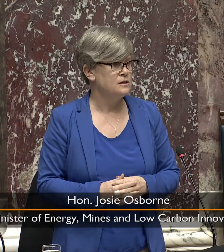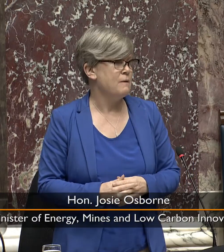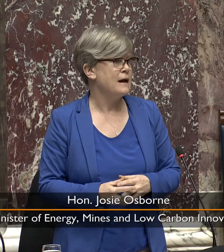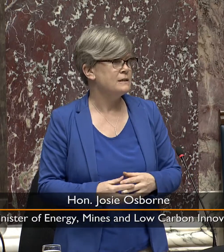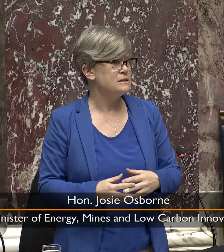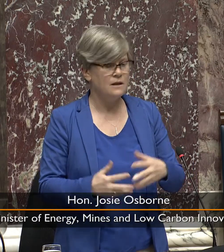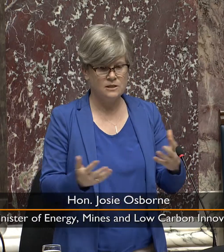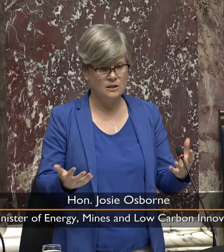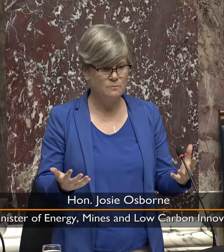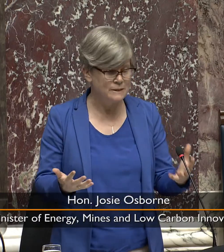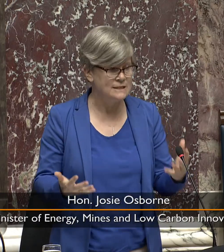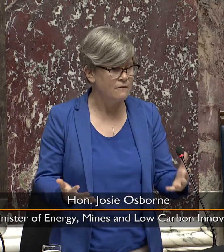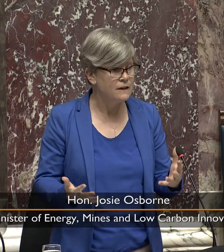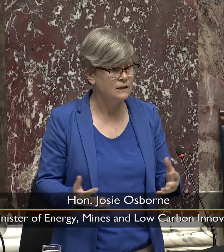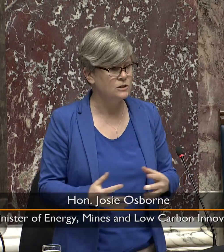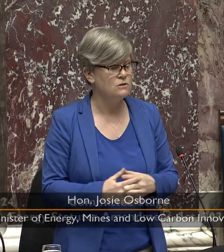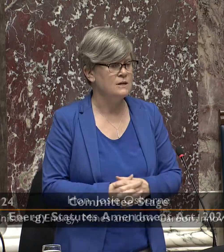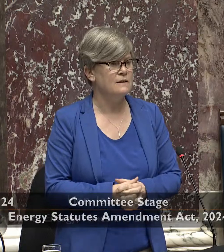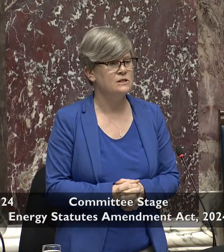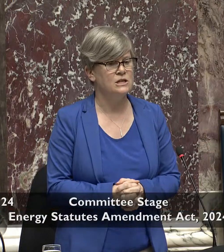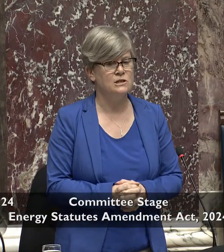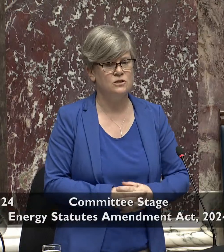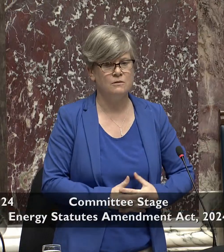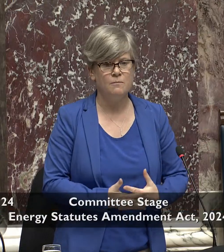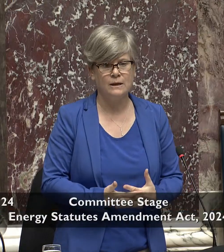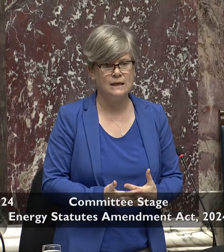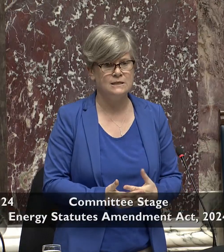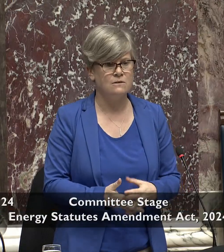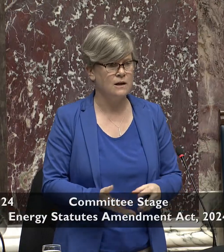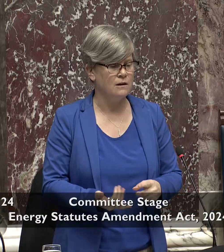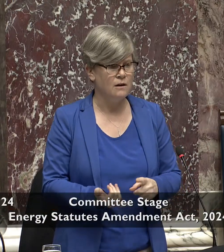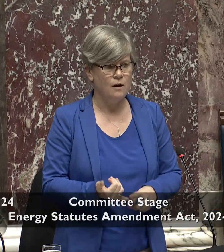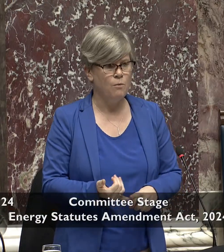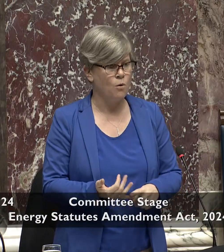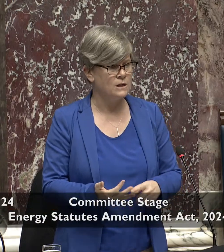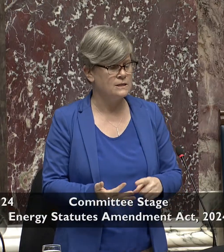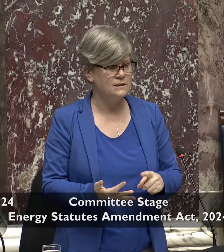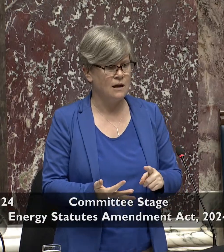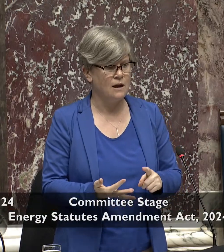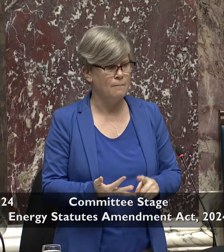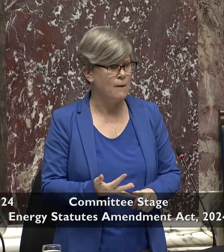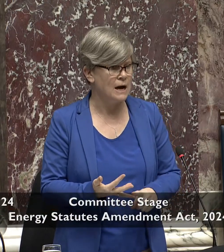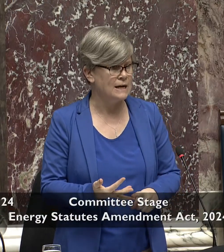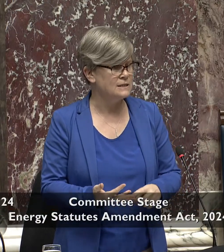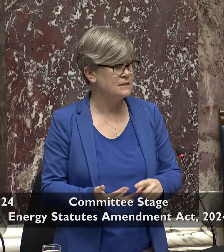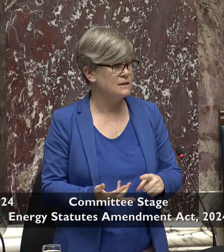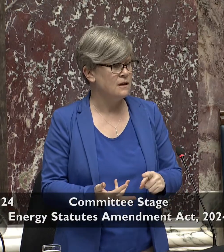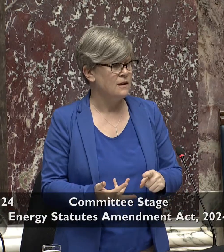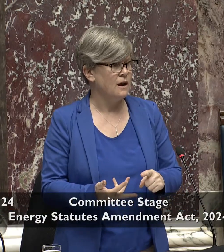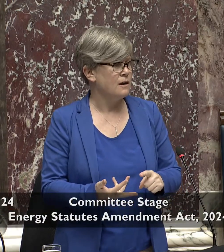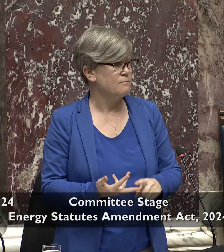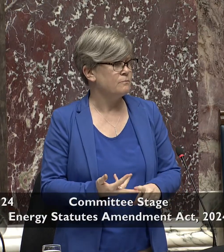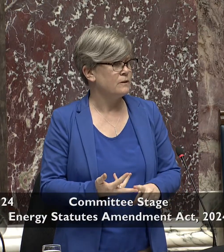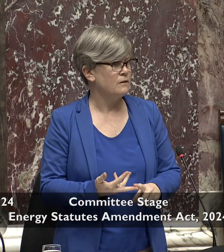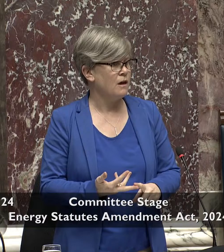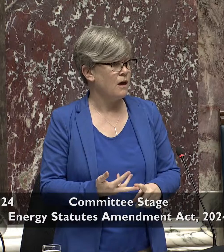industrial demand. That's not specific to the LNG industry, but considering ports, mines,